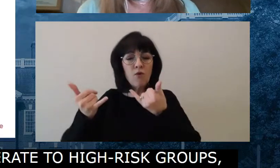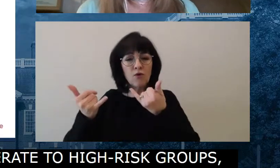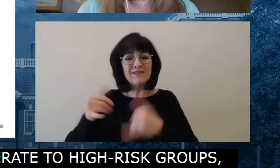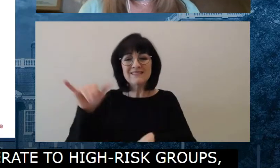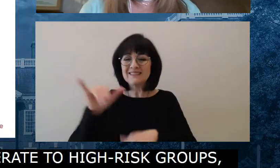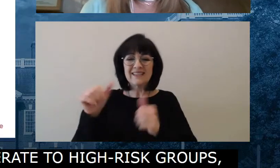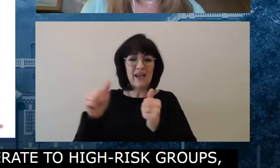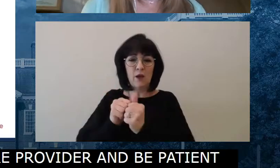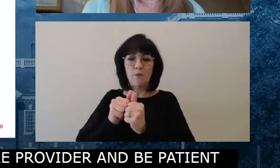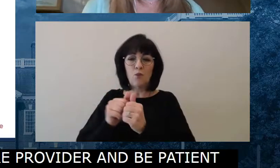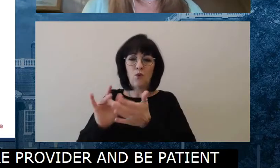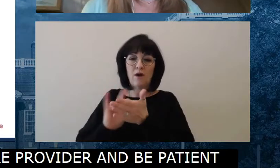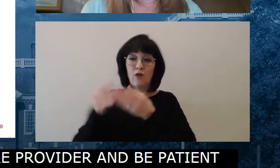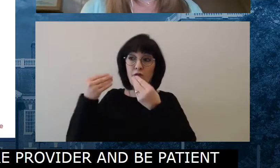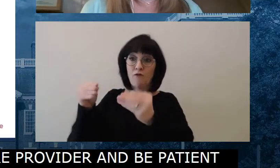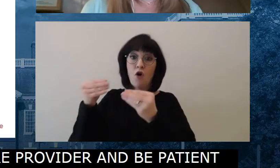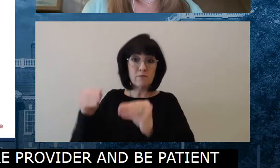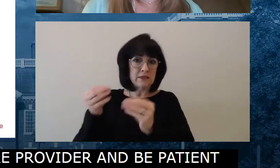you're 50 plus,